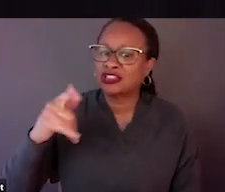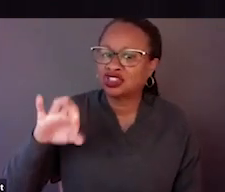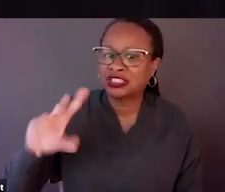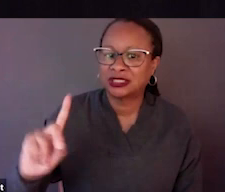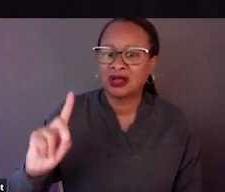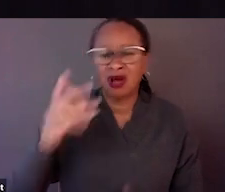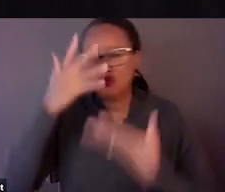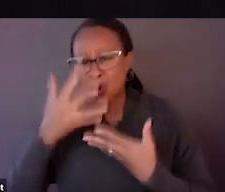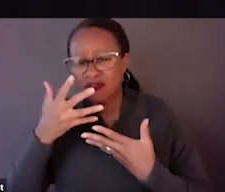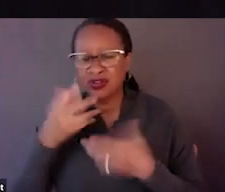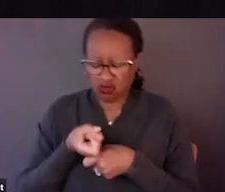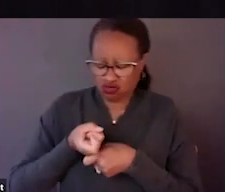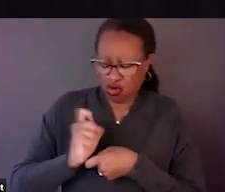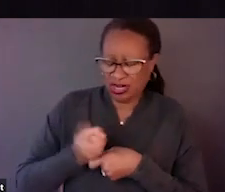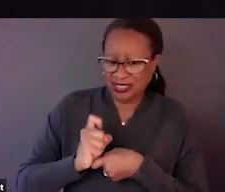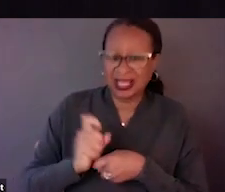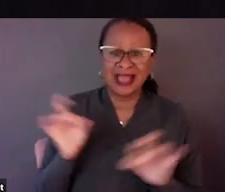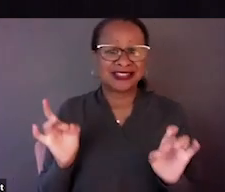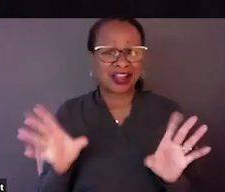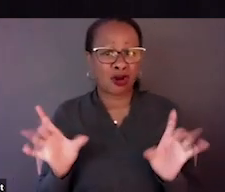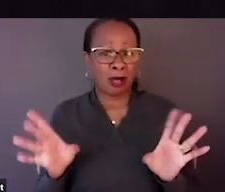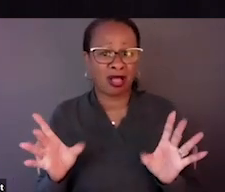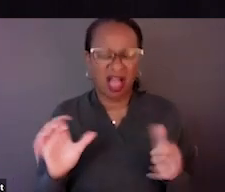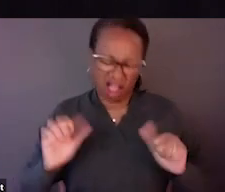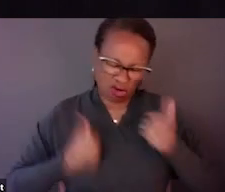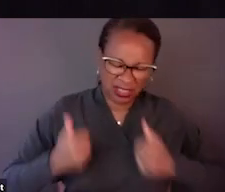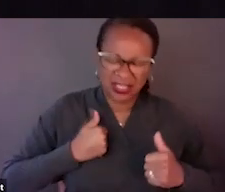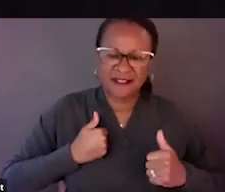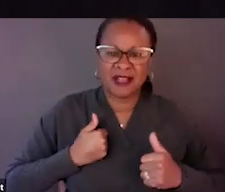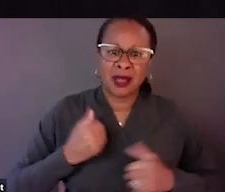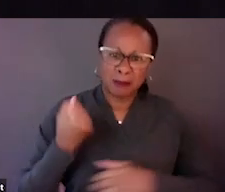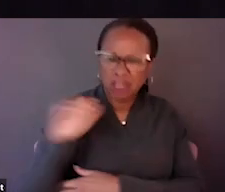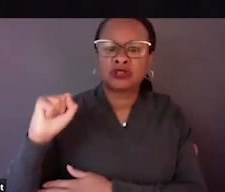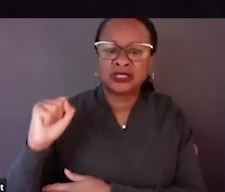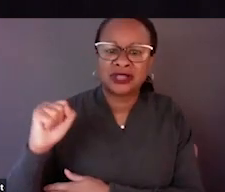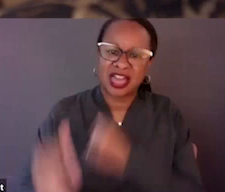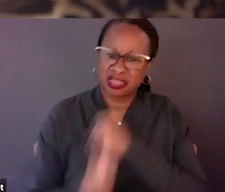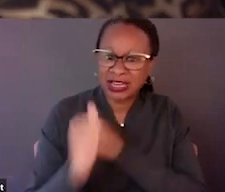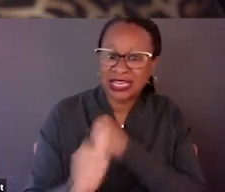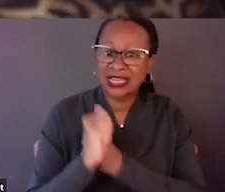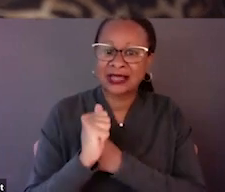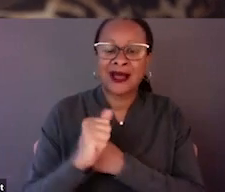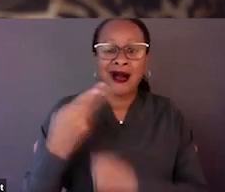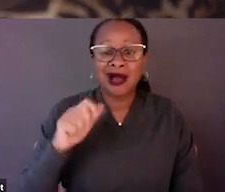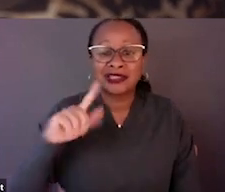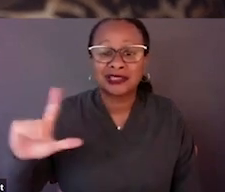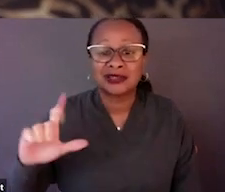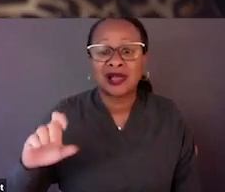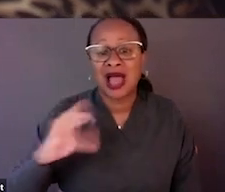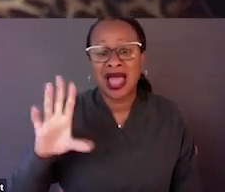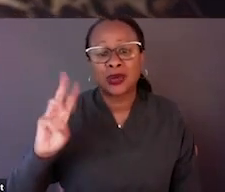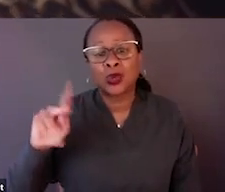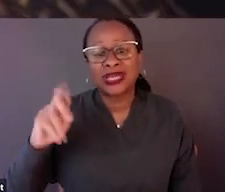woeful, ruinous, terrible, aggressive, belligerent, threatening, hostile, and wicked. And